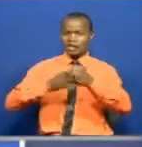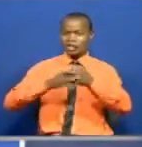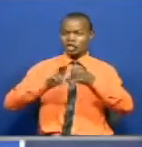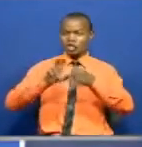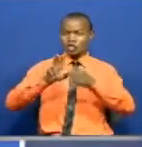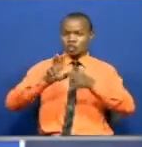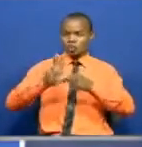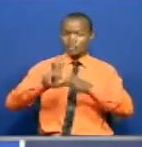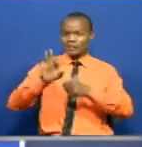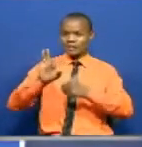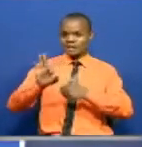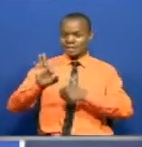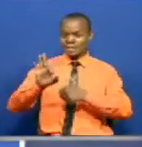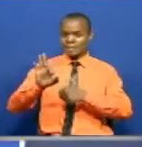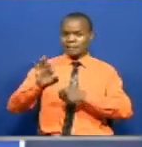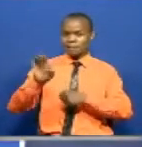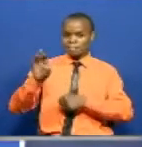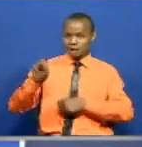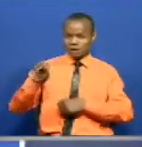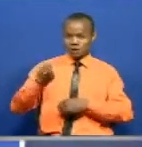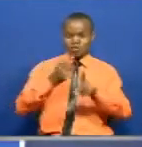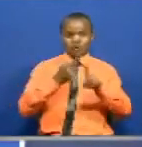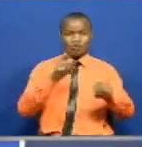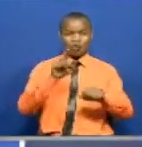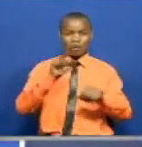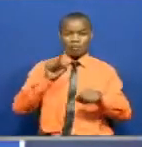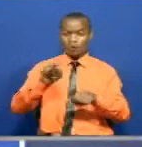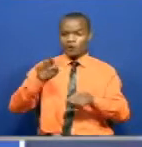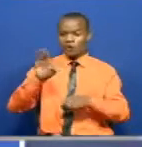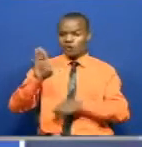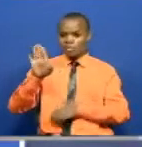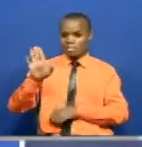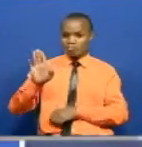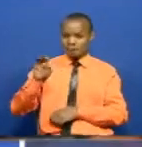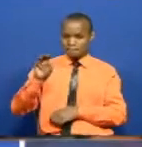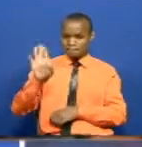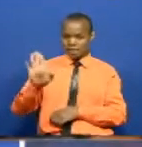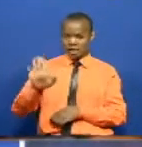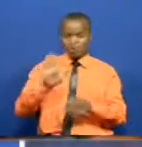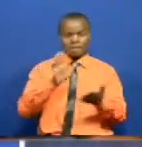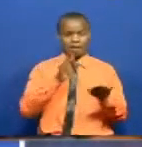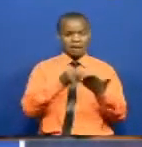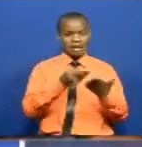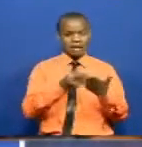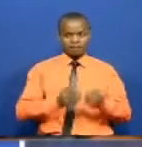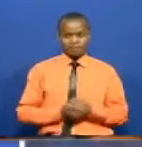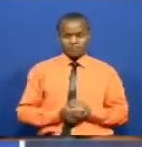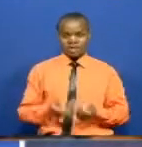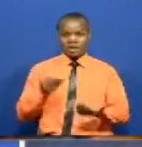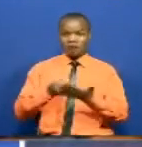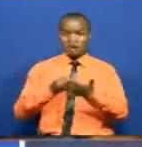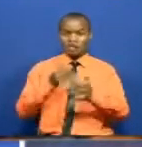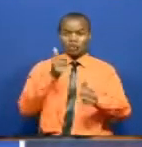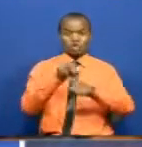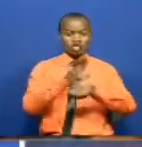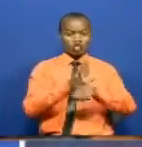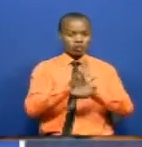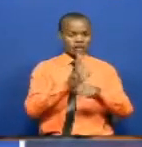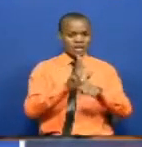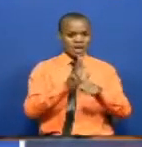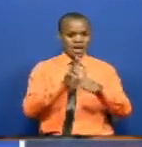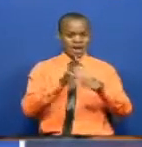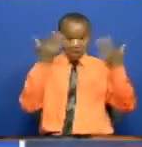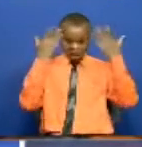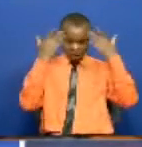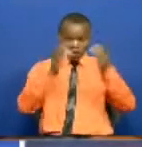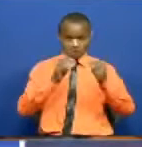from the 1.4 billion shillings contractual sum. The monies are alleged to have been misappropriated in